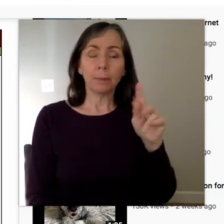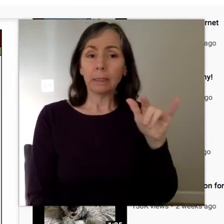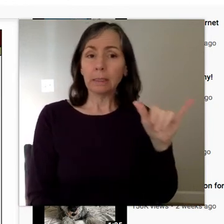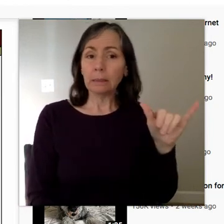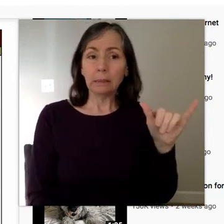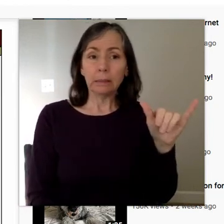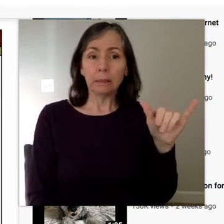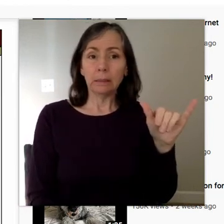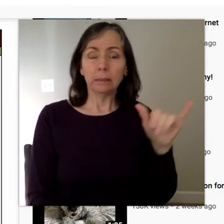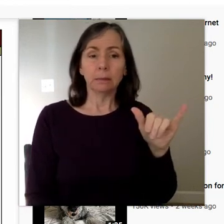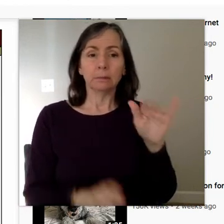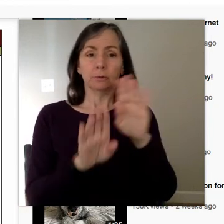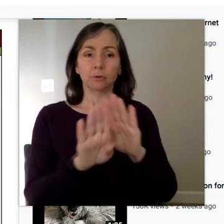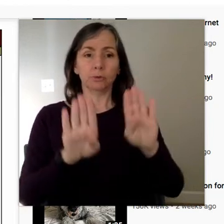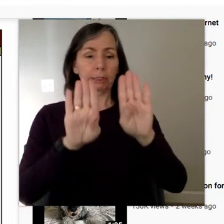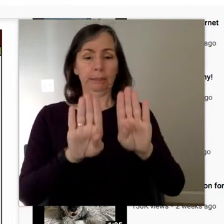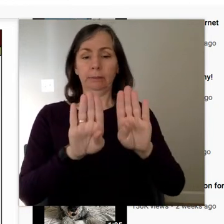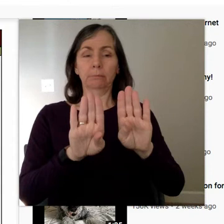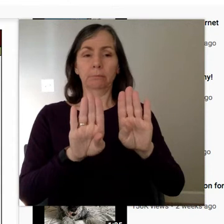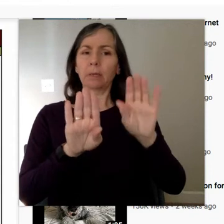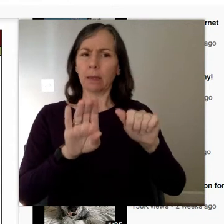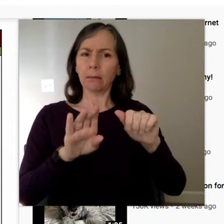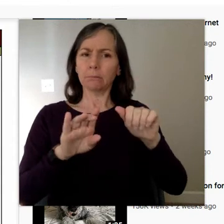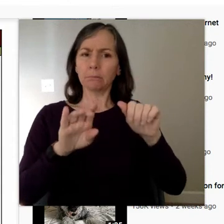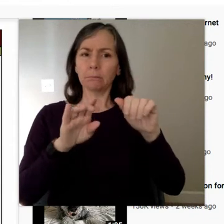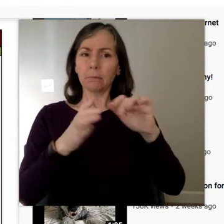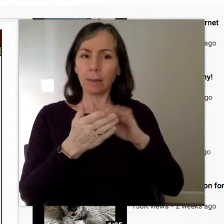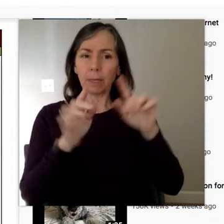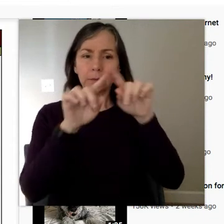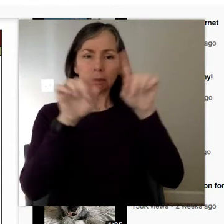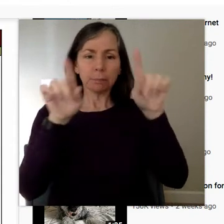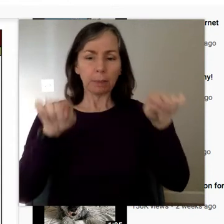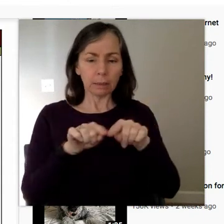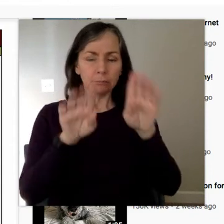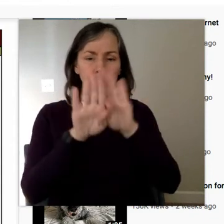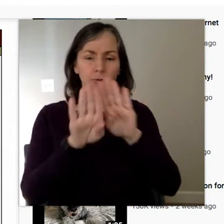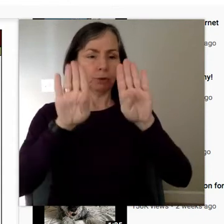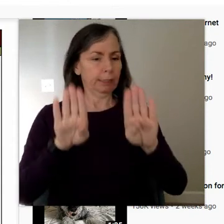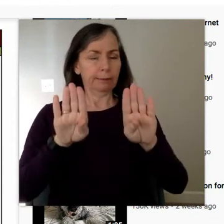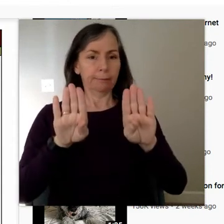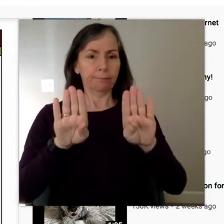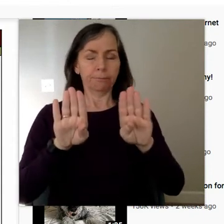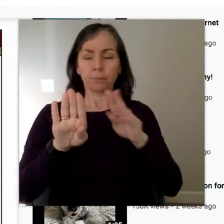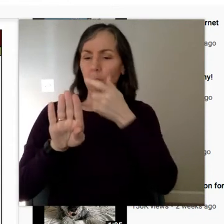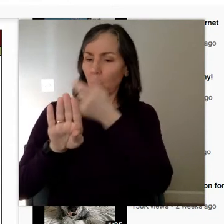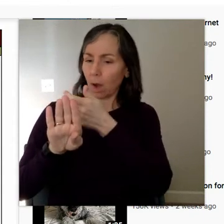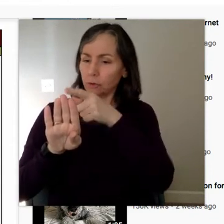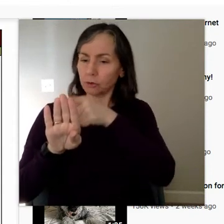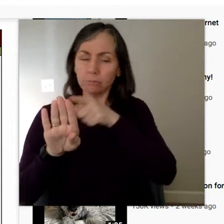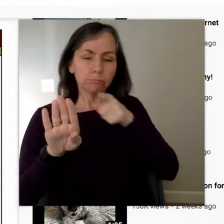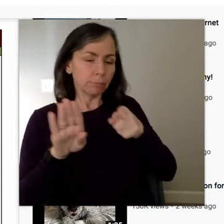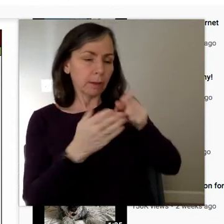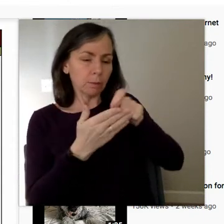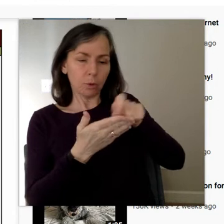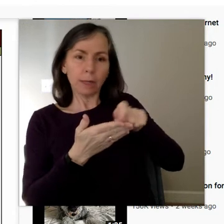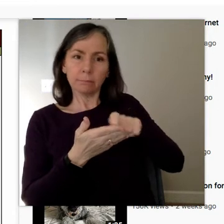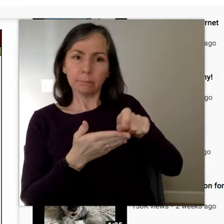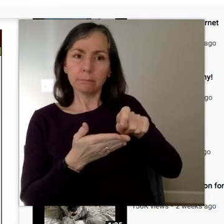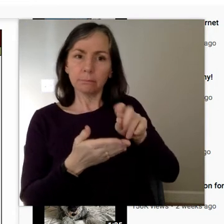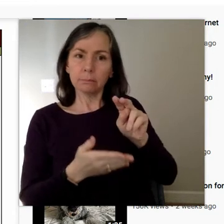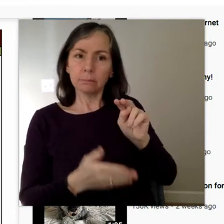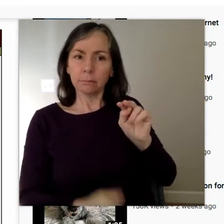2 screens up on your iPad so you can write things down as we go. And like I said, pause so that you have time to write,